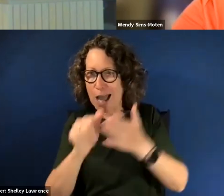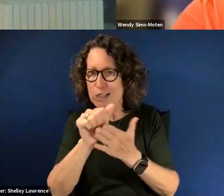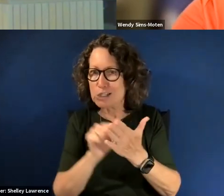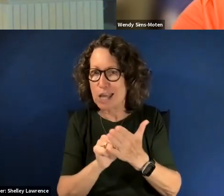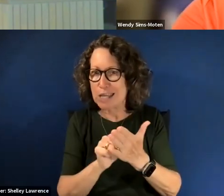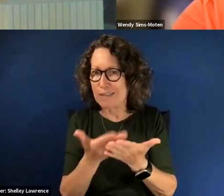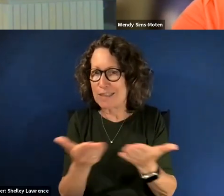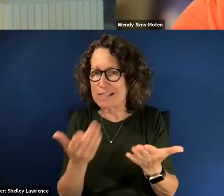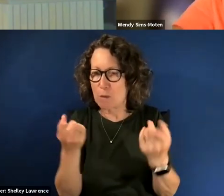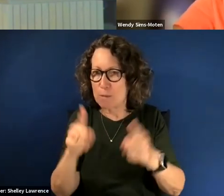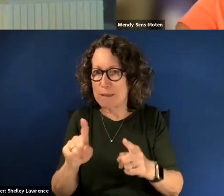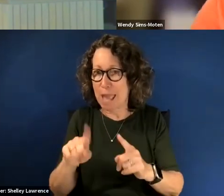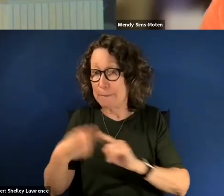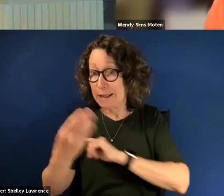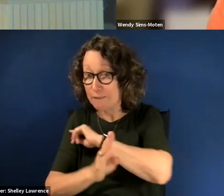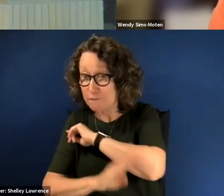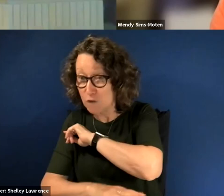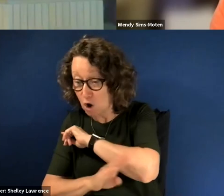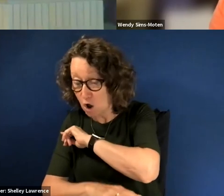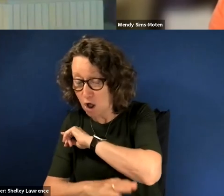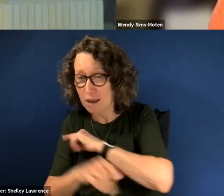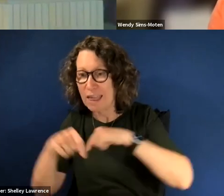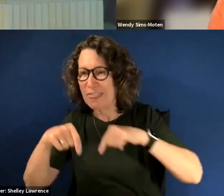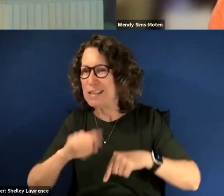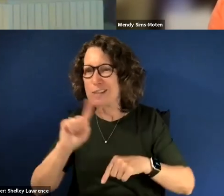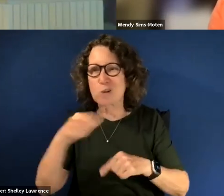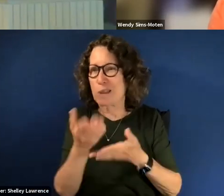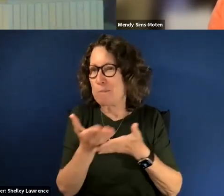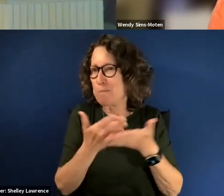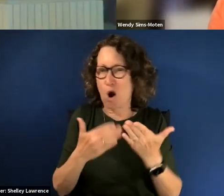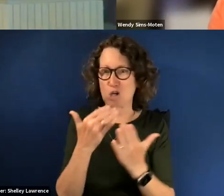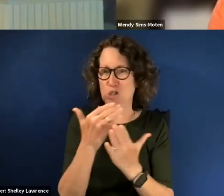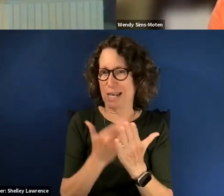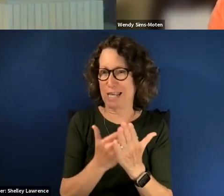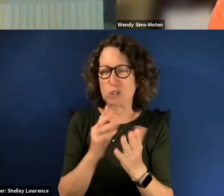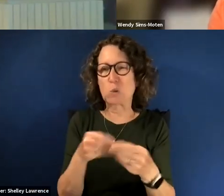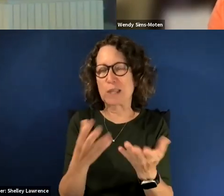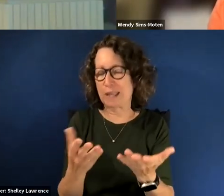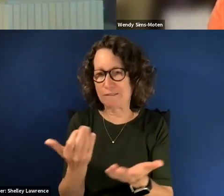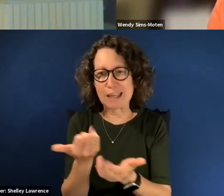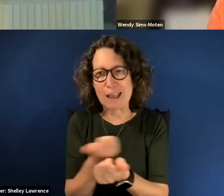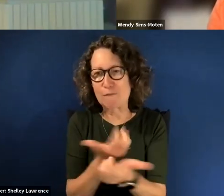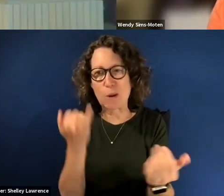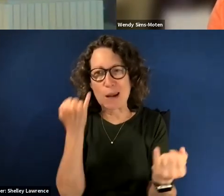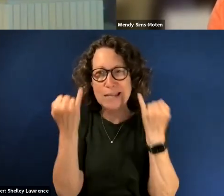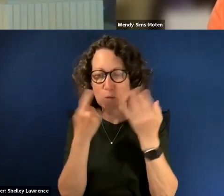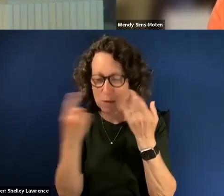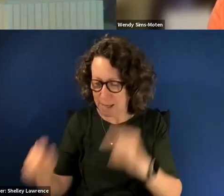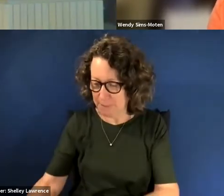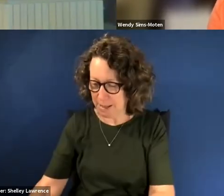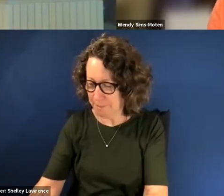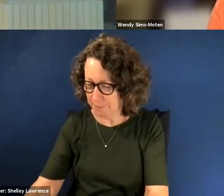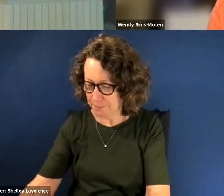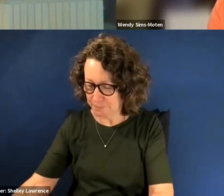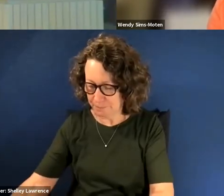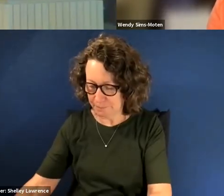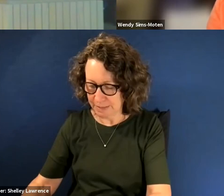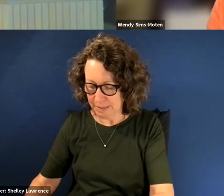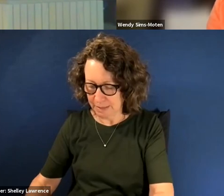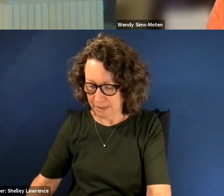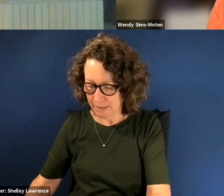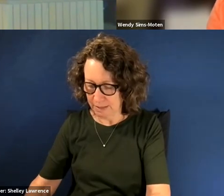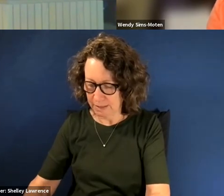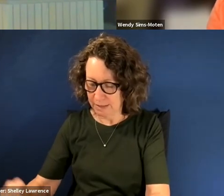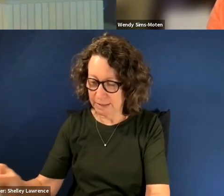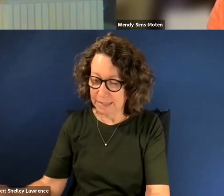will be happening in the fall. And this is only a partial list, just to give everyone an idea what's coming up. And please let us know if there are any things that you would